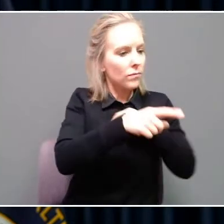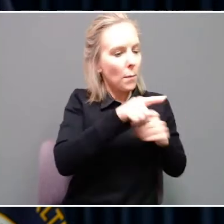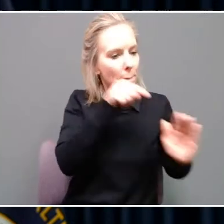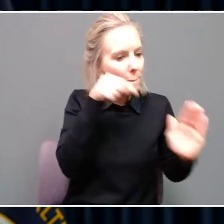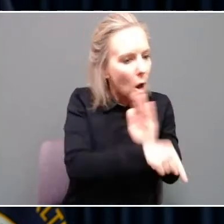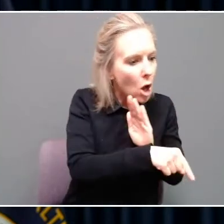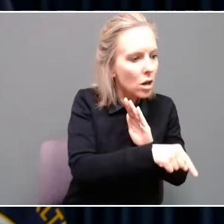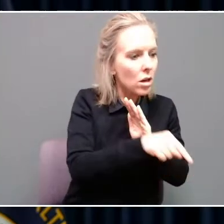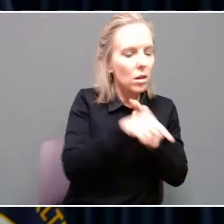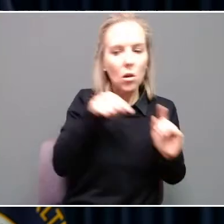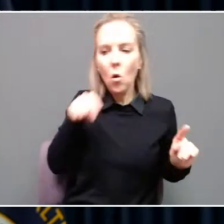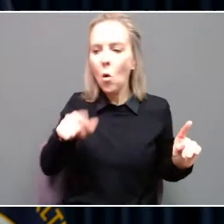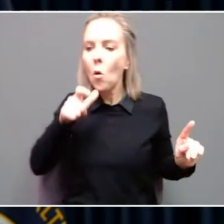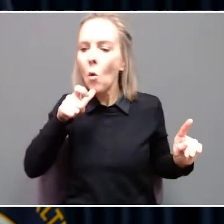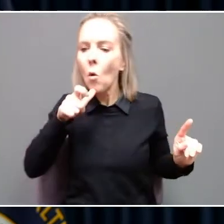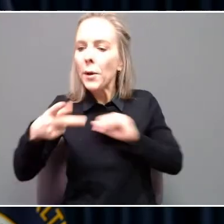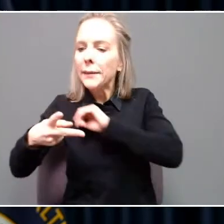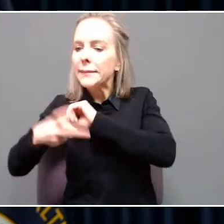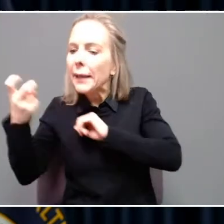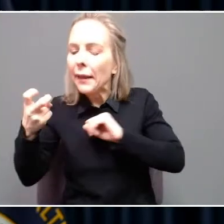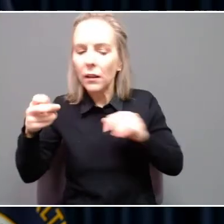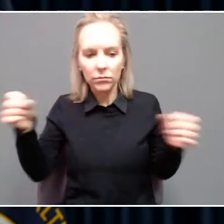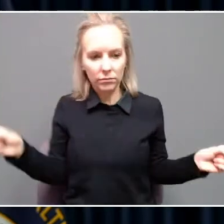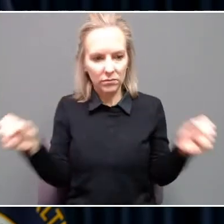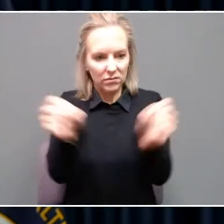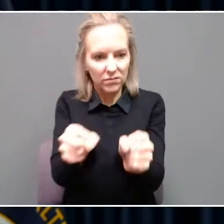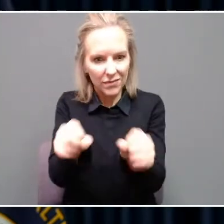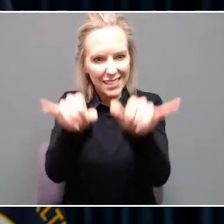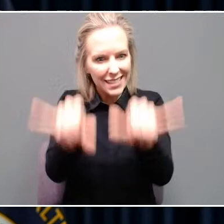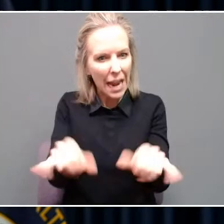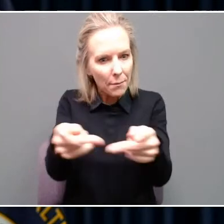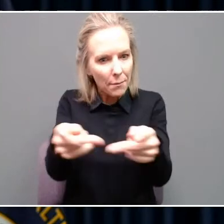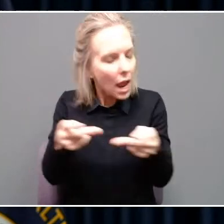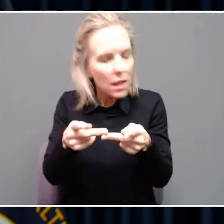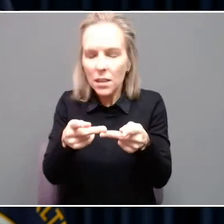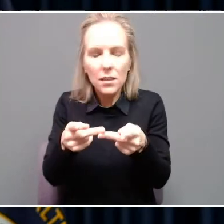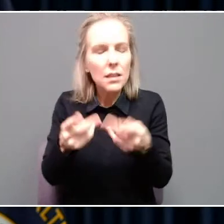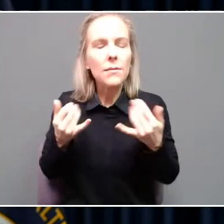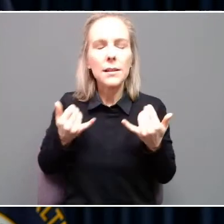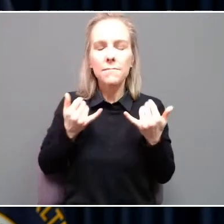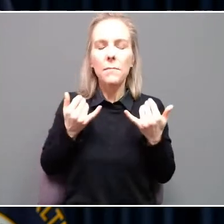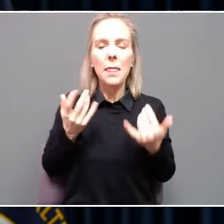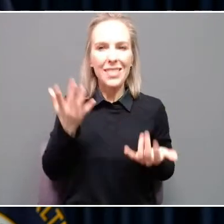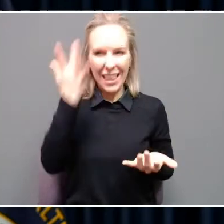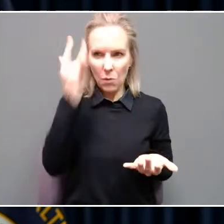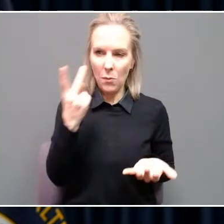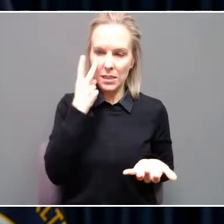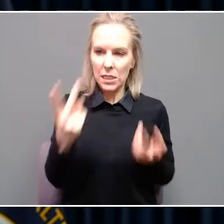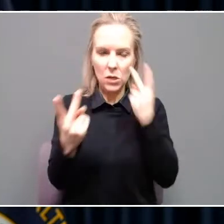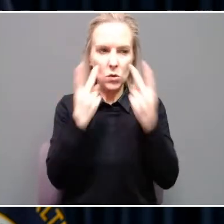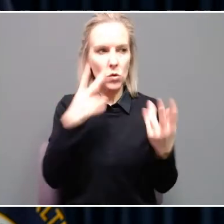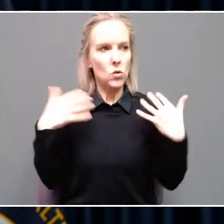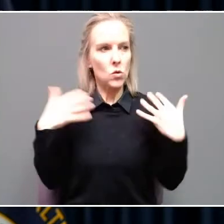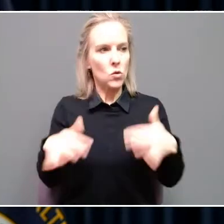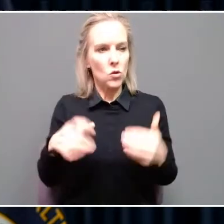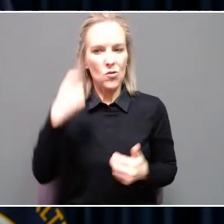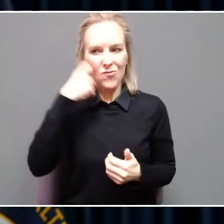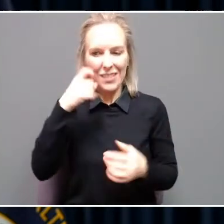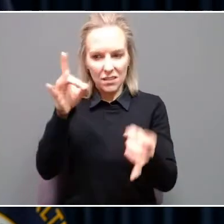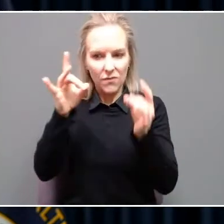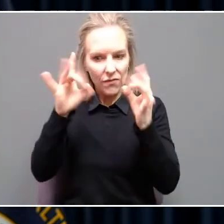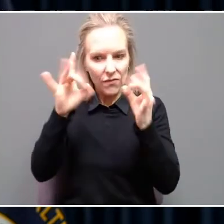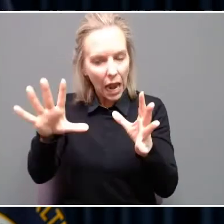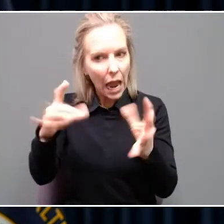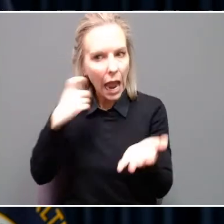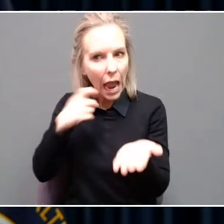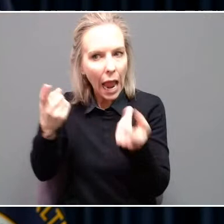truancy. What we have seen in recent violent episodes at these detention centers is that changes had